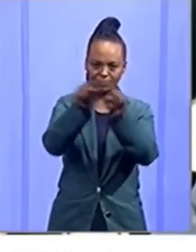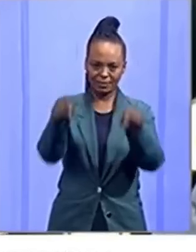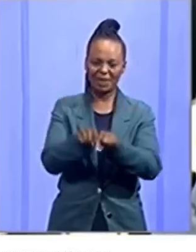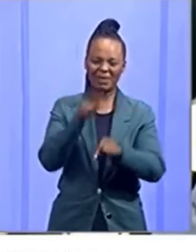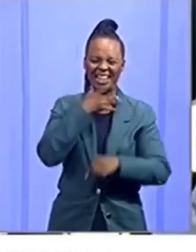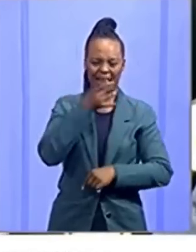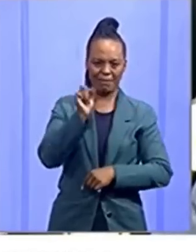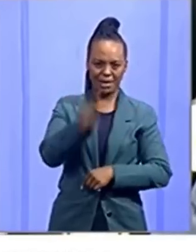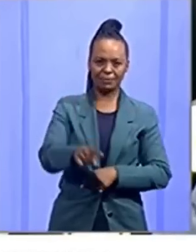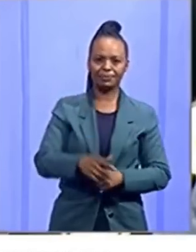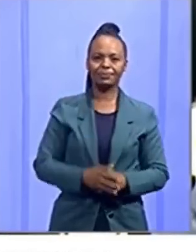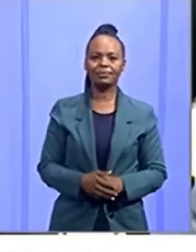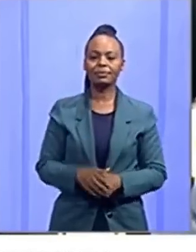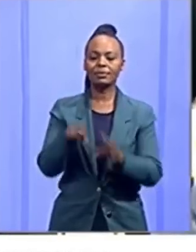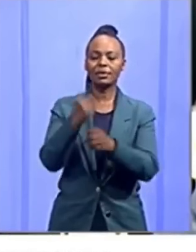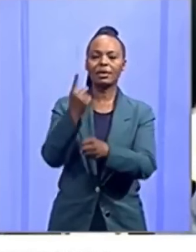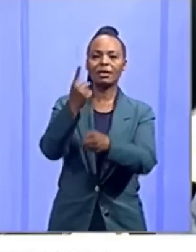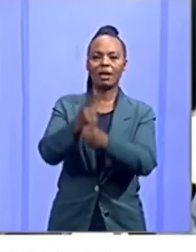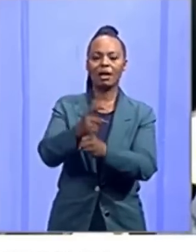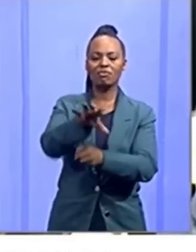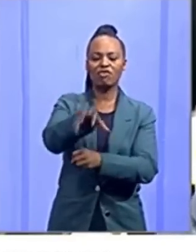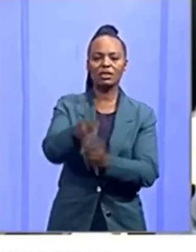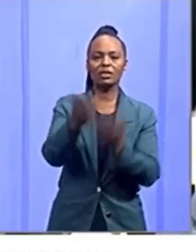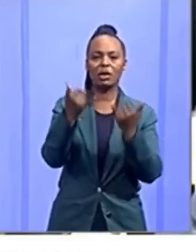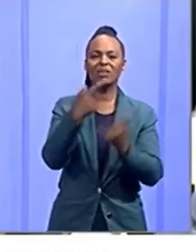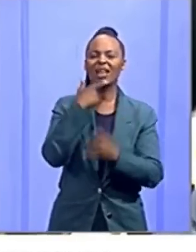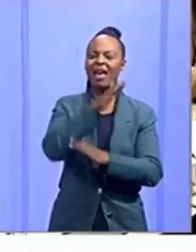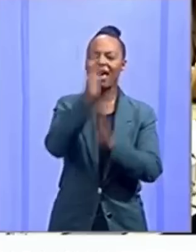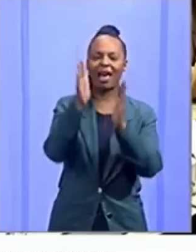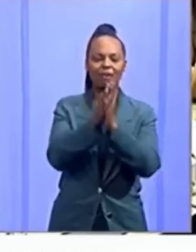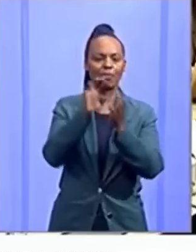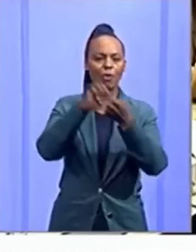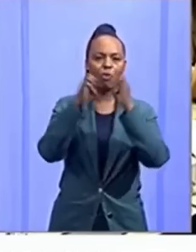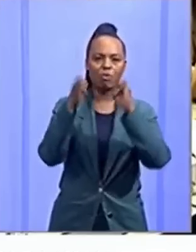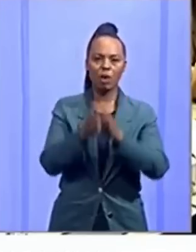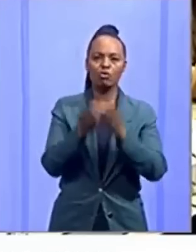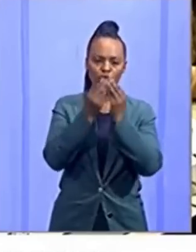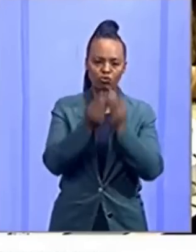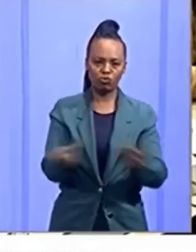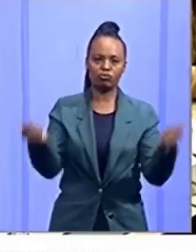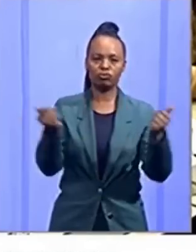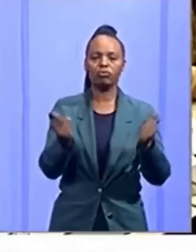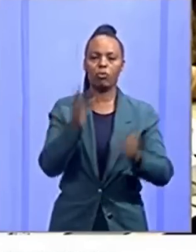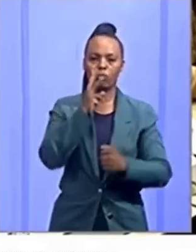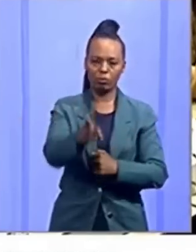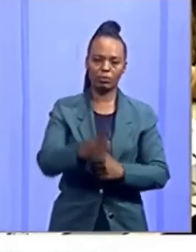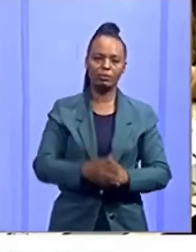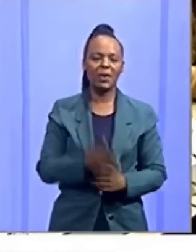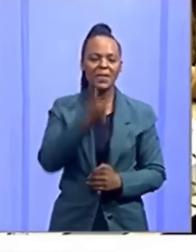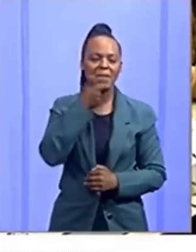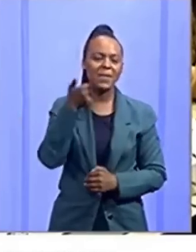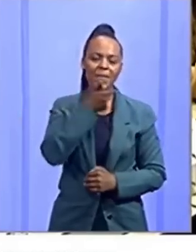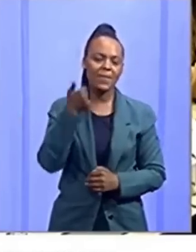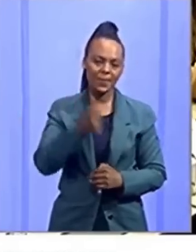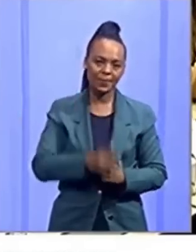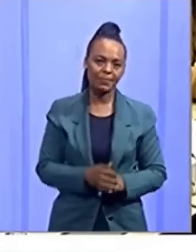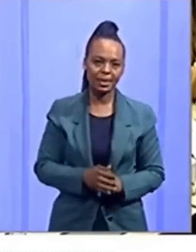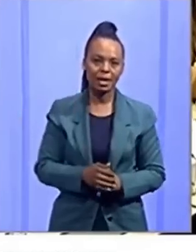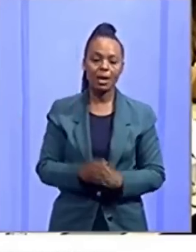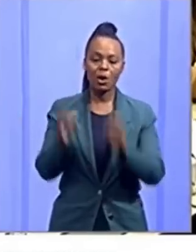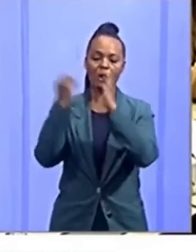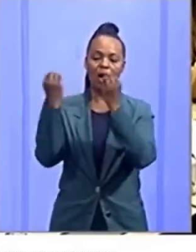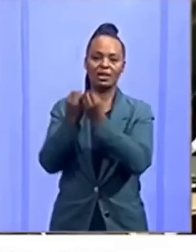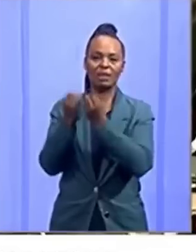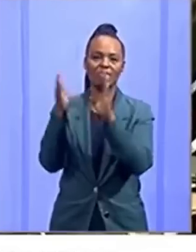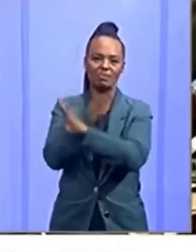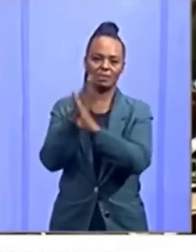gale province ya Gauteng e dumela gore mo bogautshwaneng mathata a otlhe a tlile go nna kganyana ya maloba. Ditlamo di thaupile go thusa puso